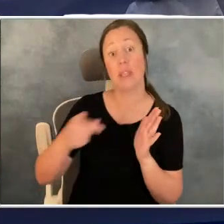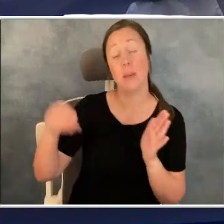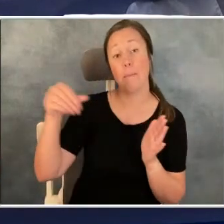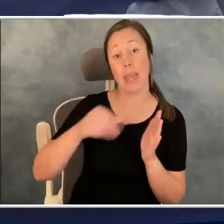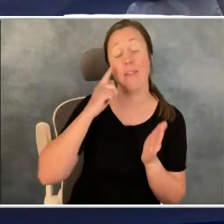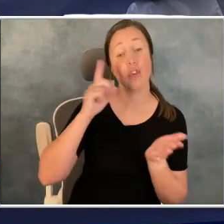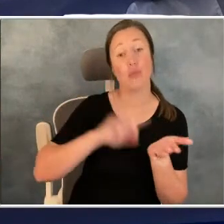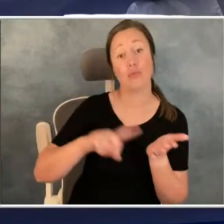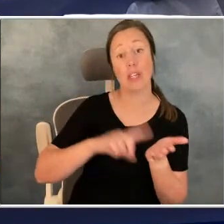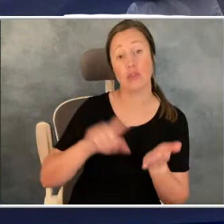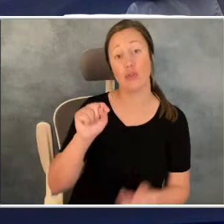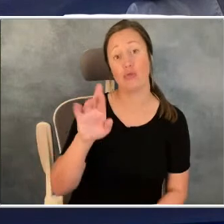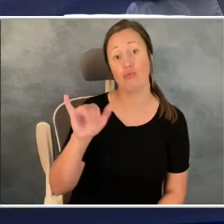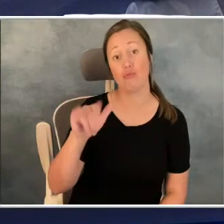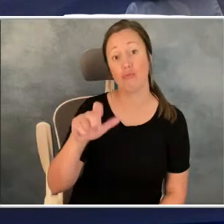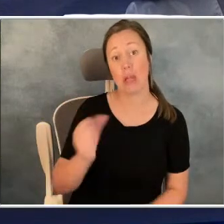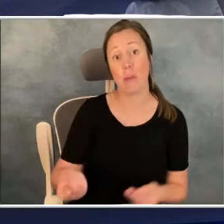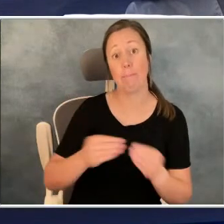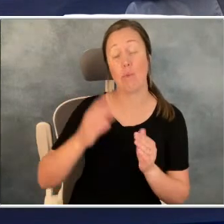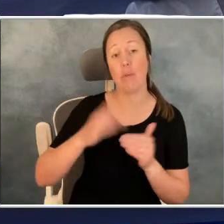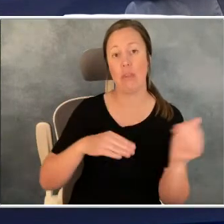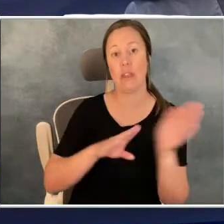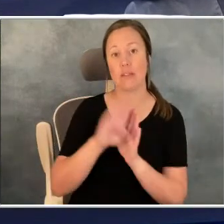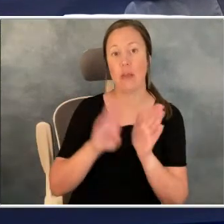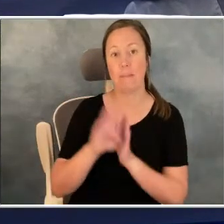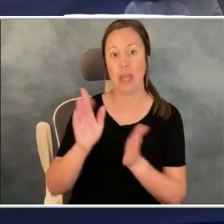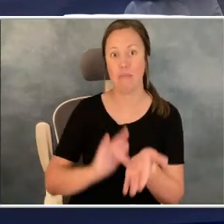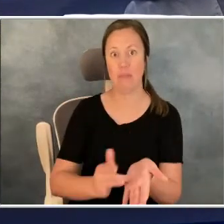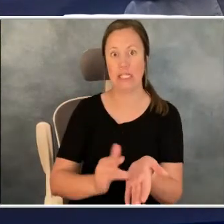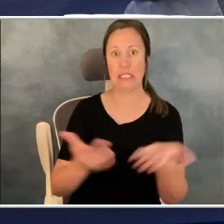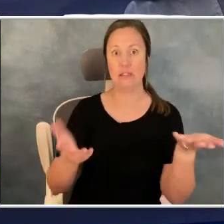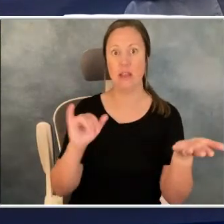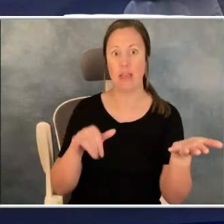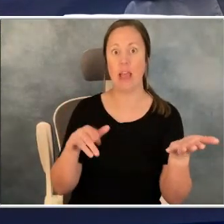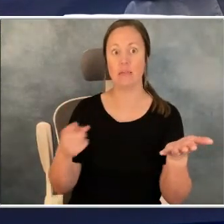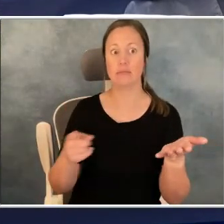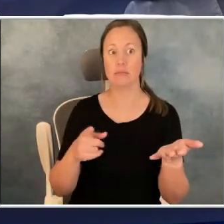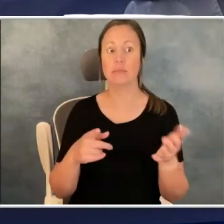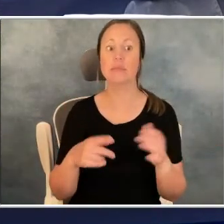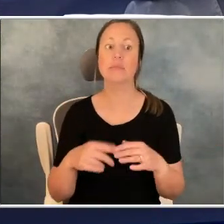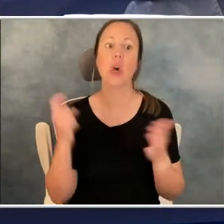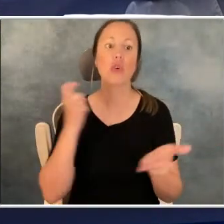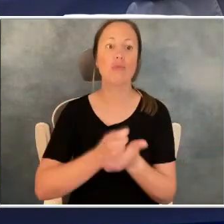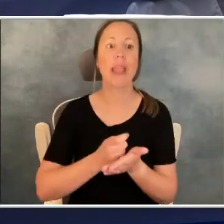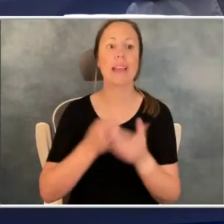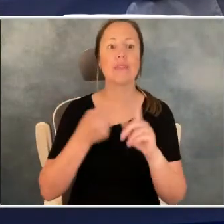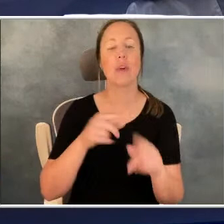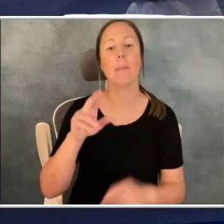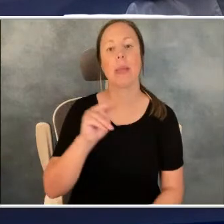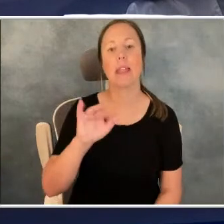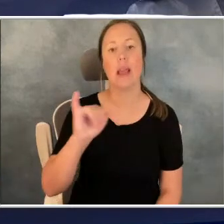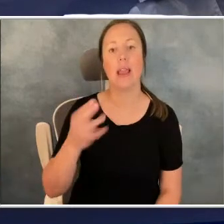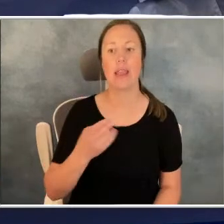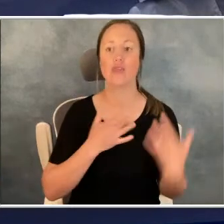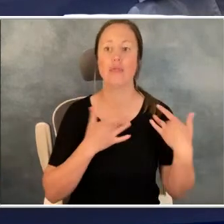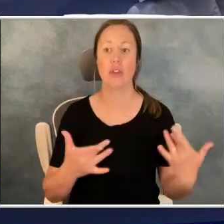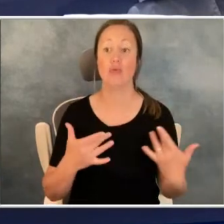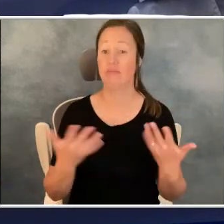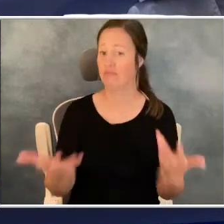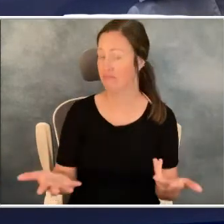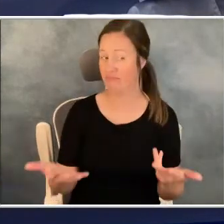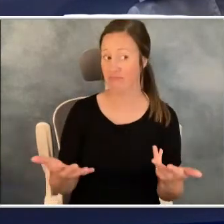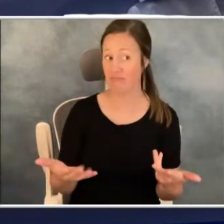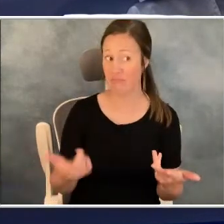than they're paying for the actual development of the drug. That occurred often from grants funded through the NIH. That's right. Talk to us about that. Am I correct